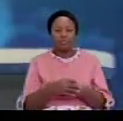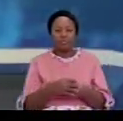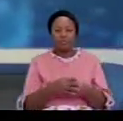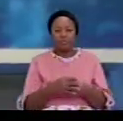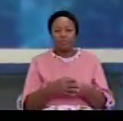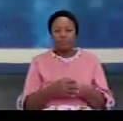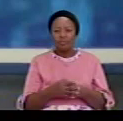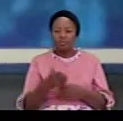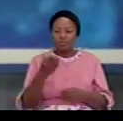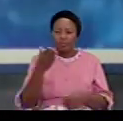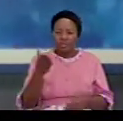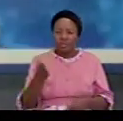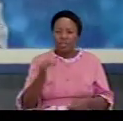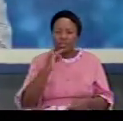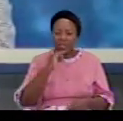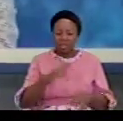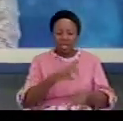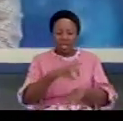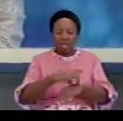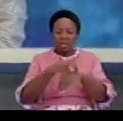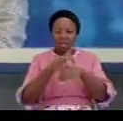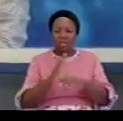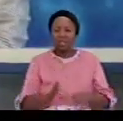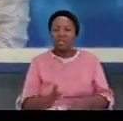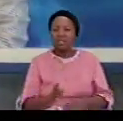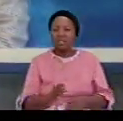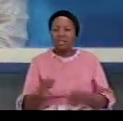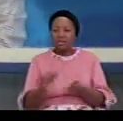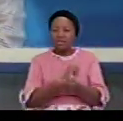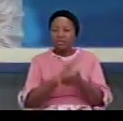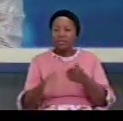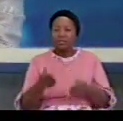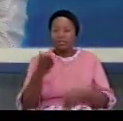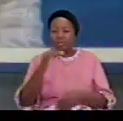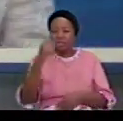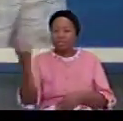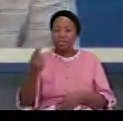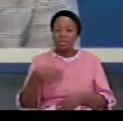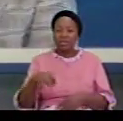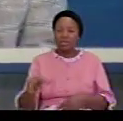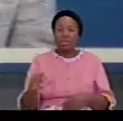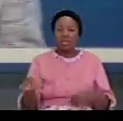There is earthly destruction, there is eternal destruction.